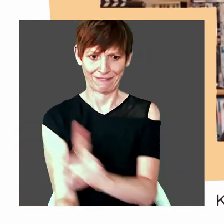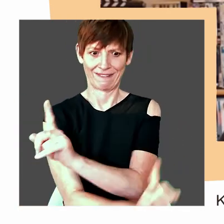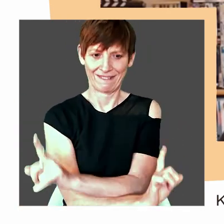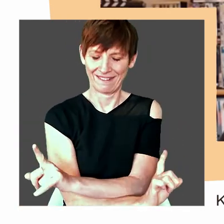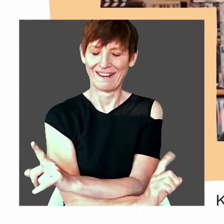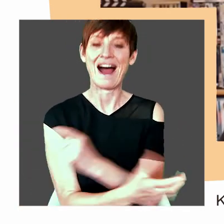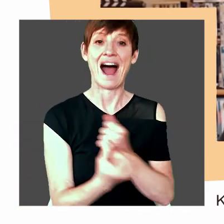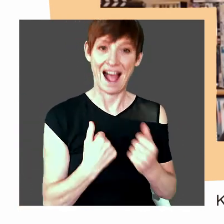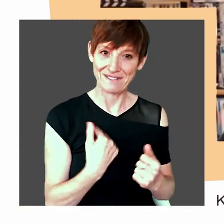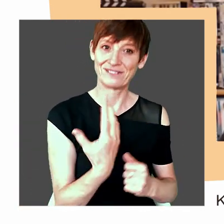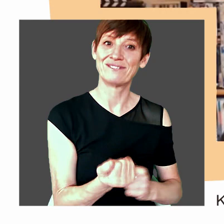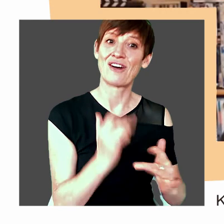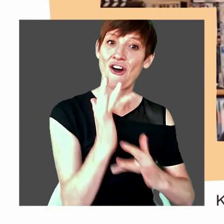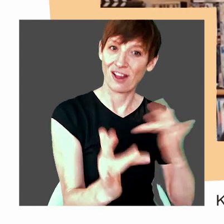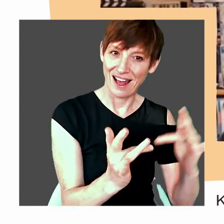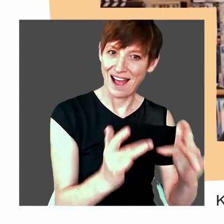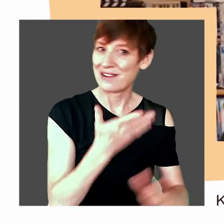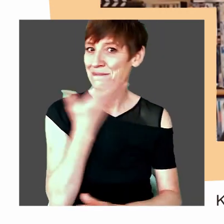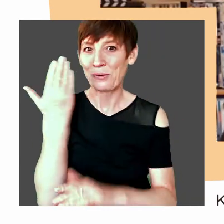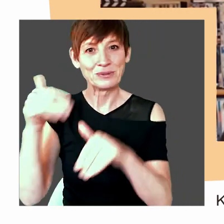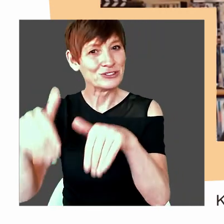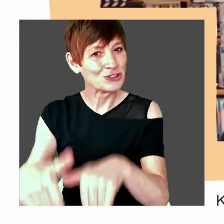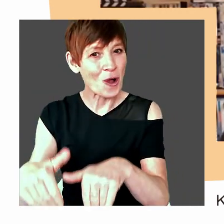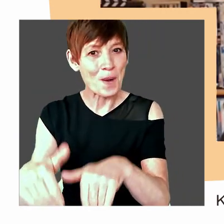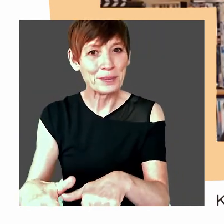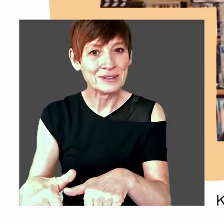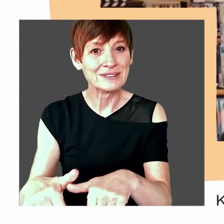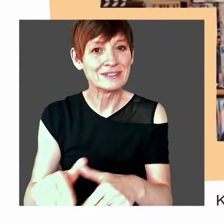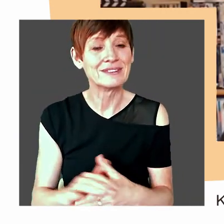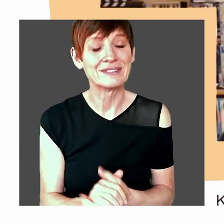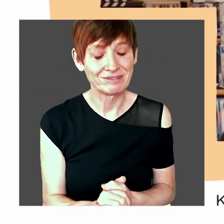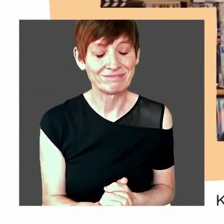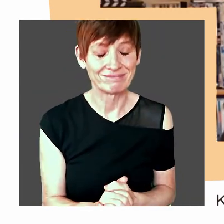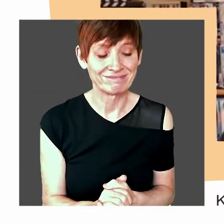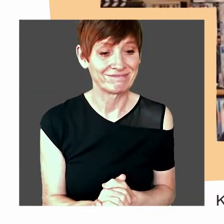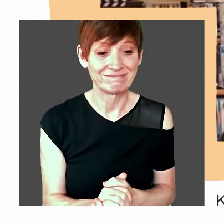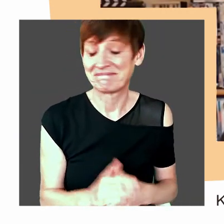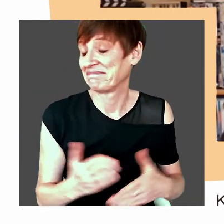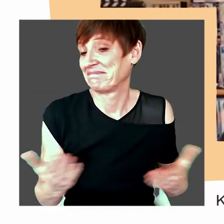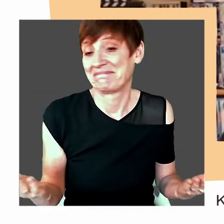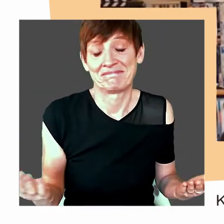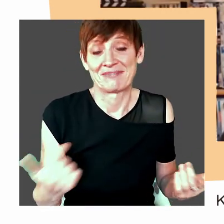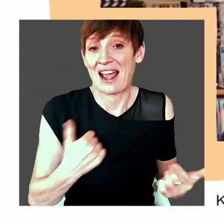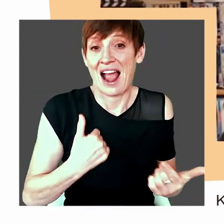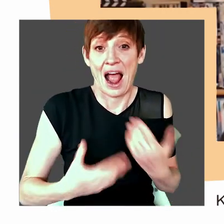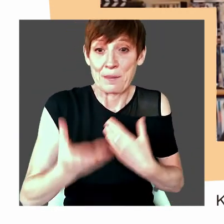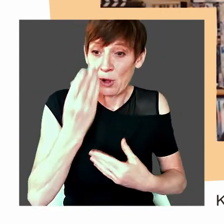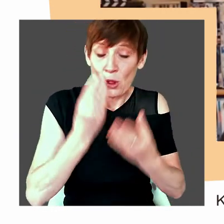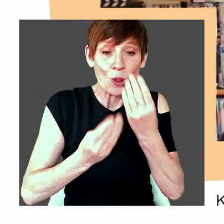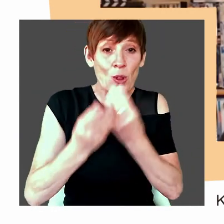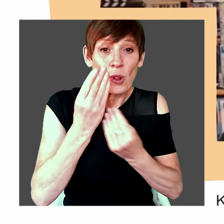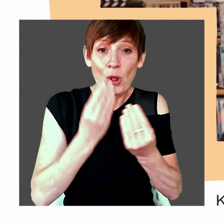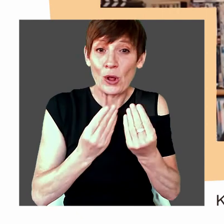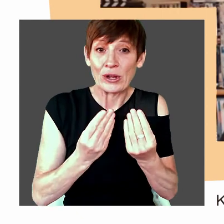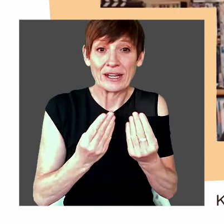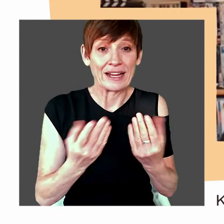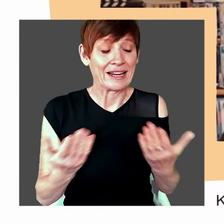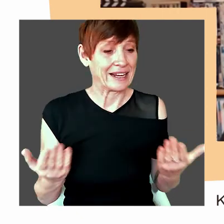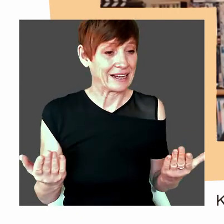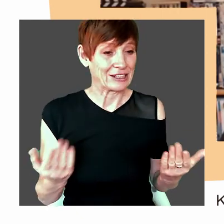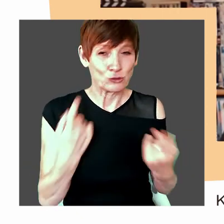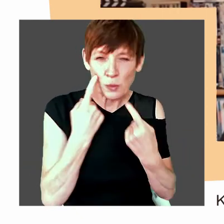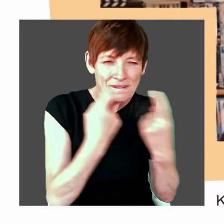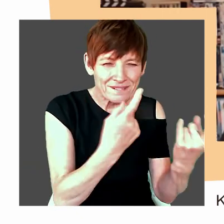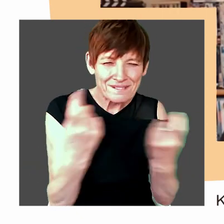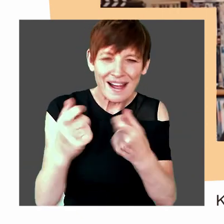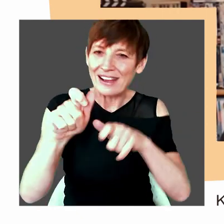shop space. And it's actually just learning like how to find customers online